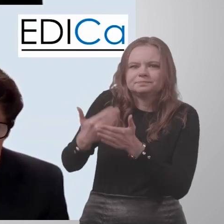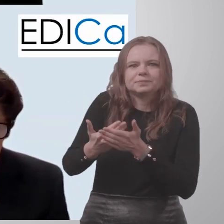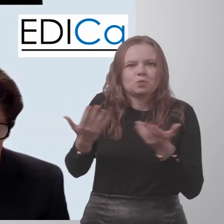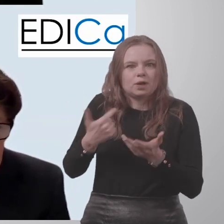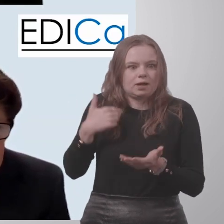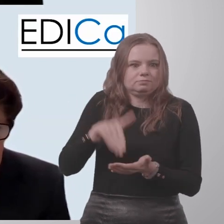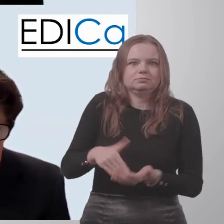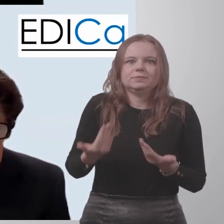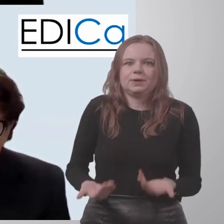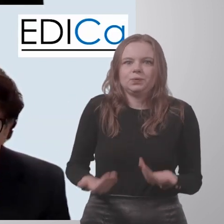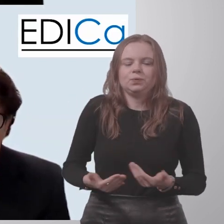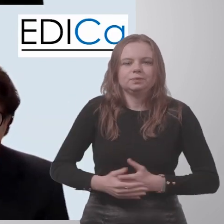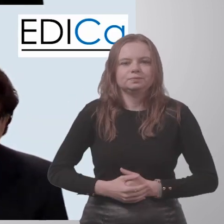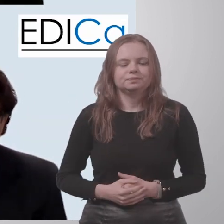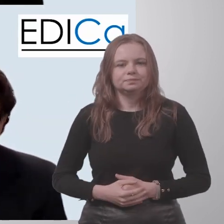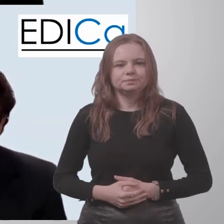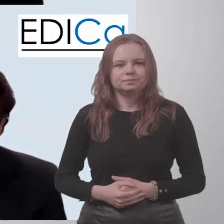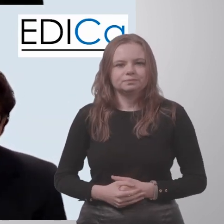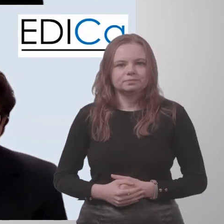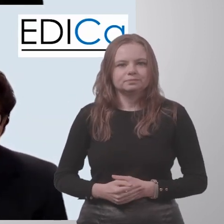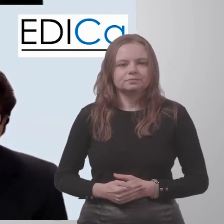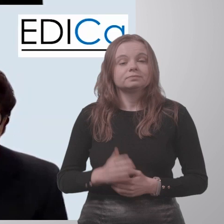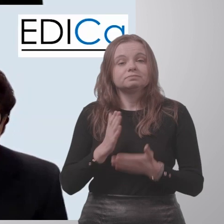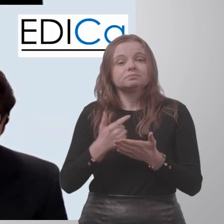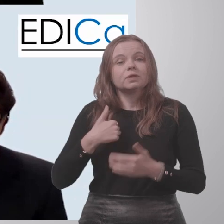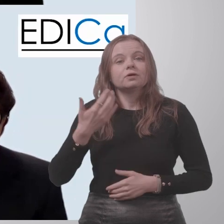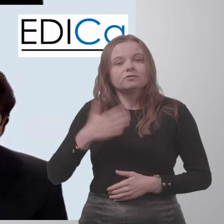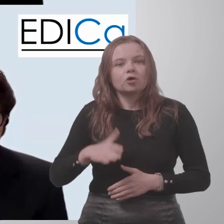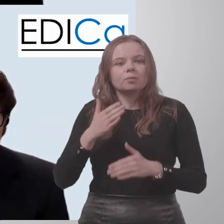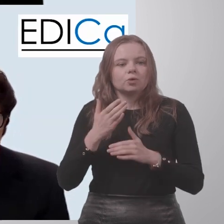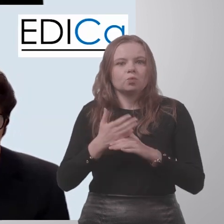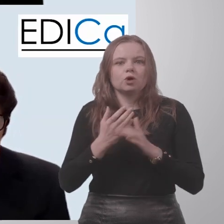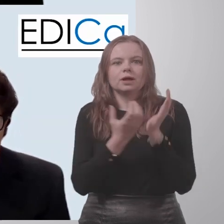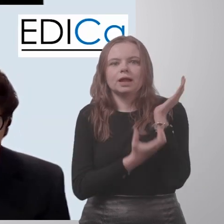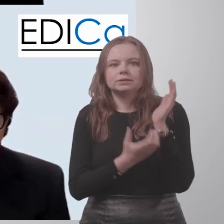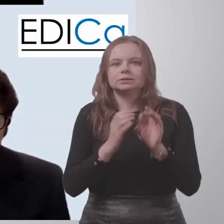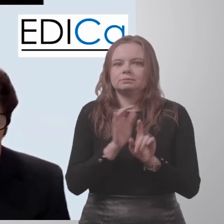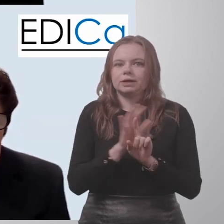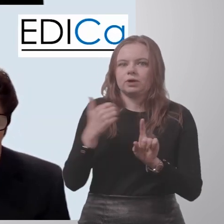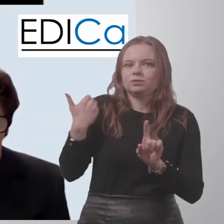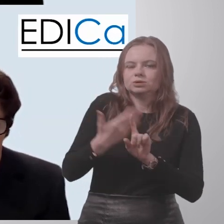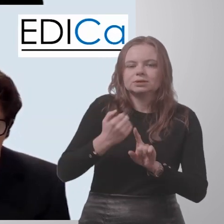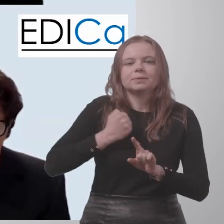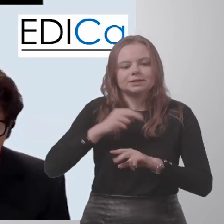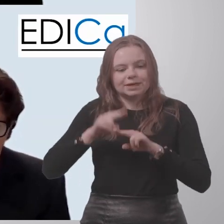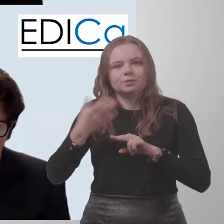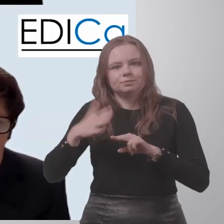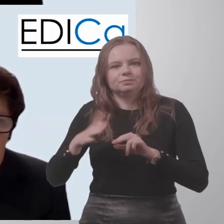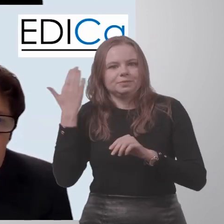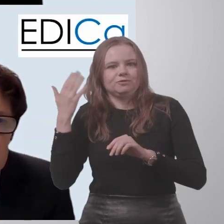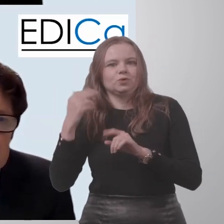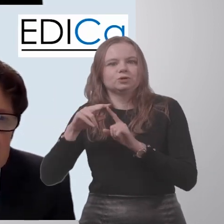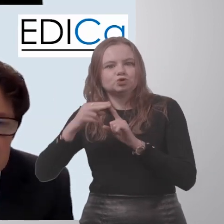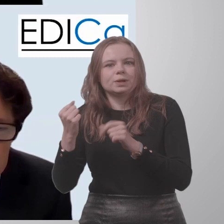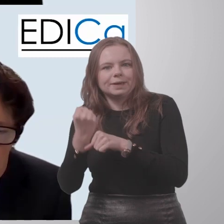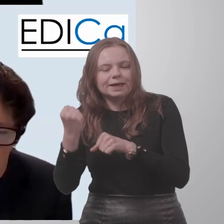that might mean. I'm very much from a working class background. My dad was a toolmaker. My mum was a